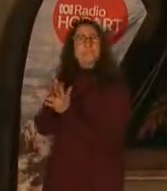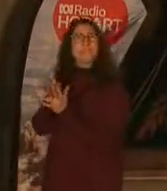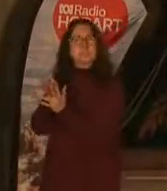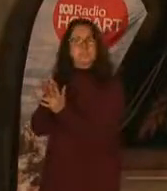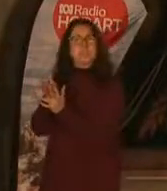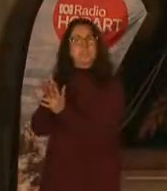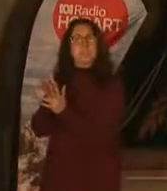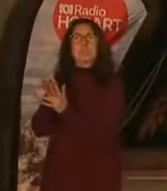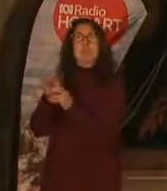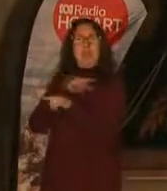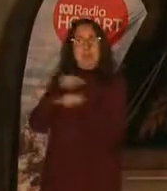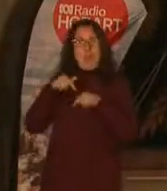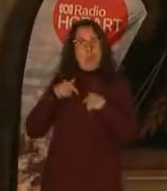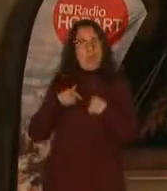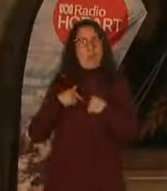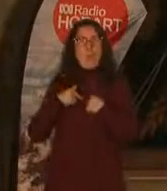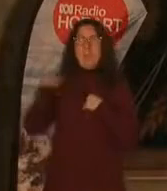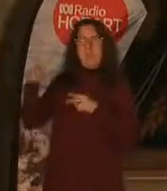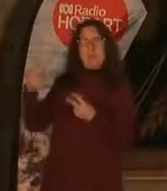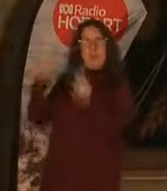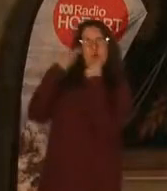the researched.